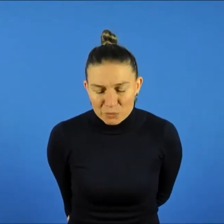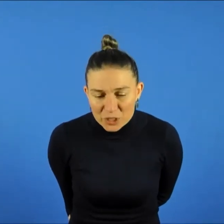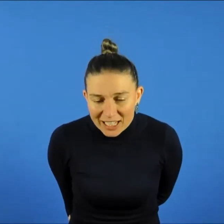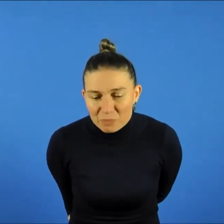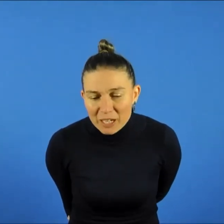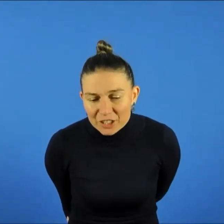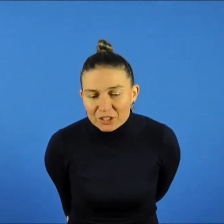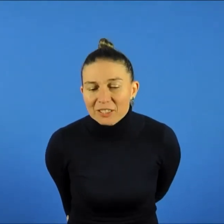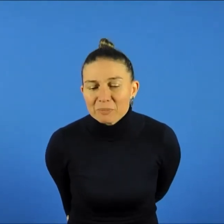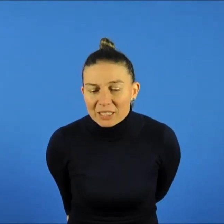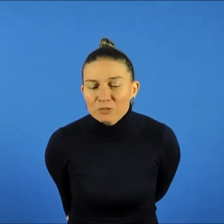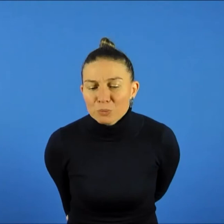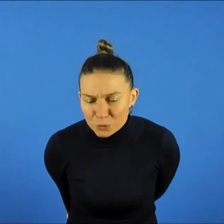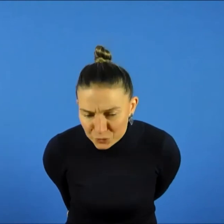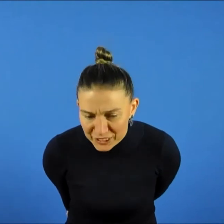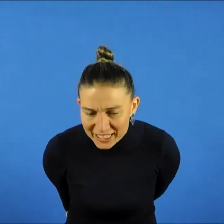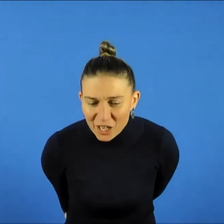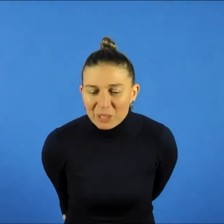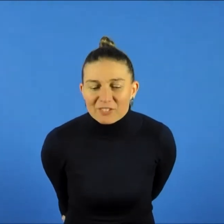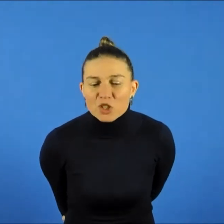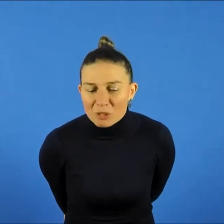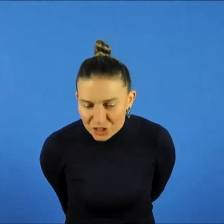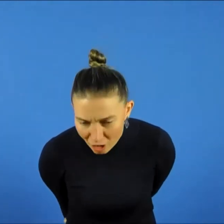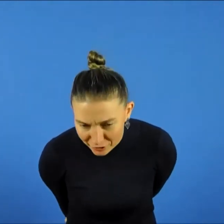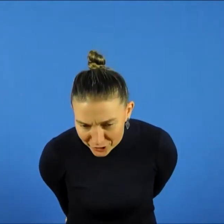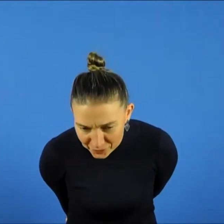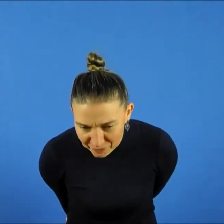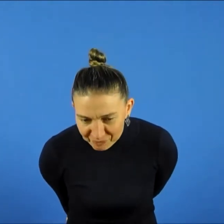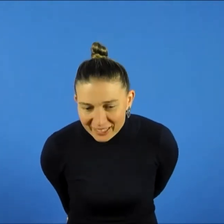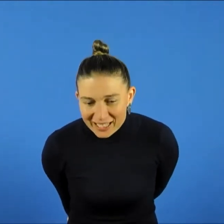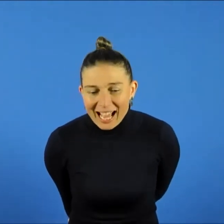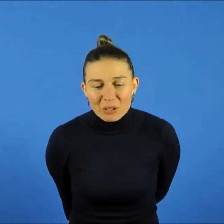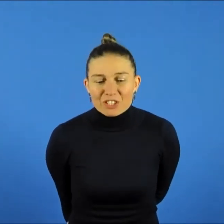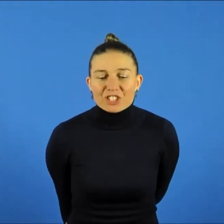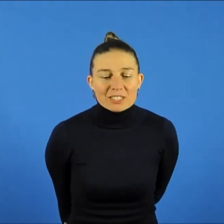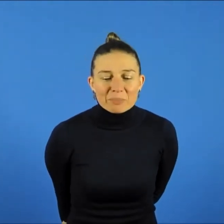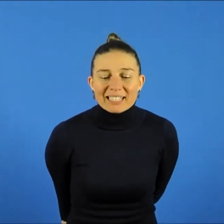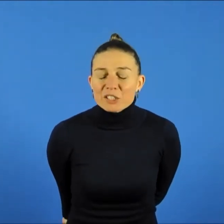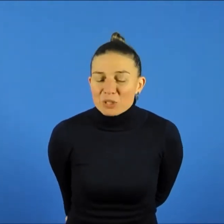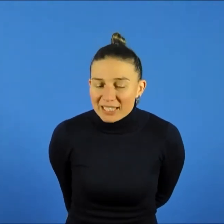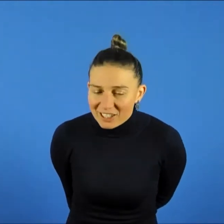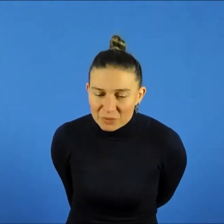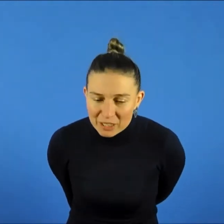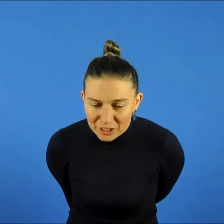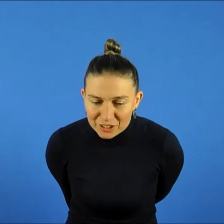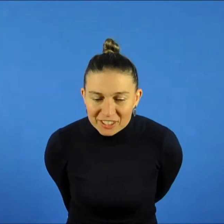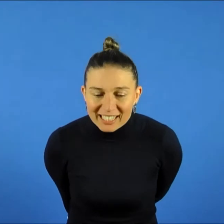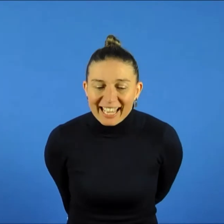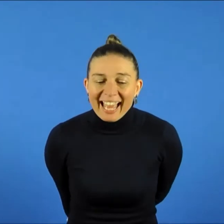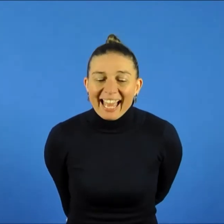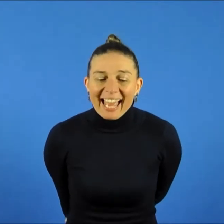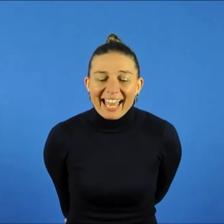that communication barrier can be removed. We have so much to offer. However, it's simply a communication